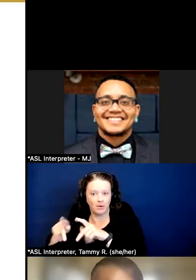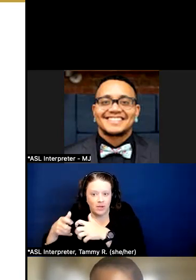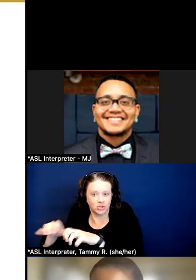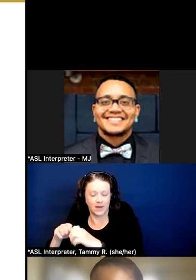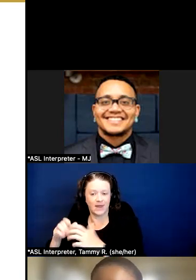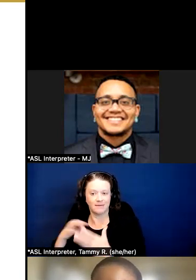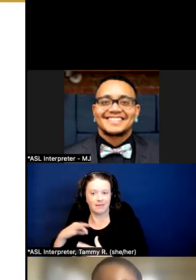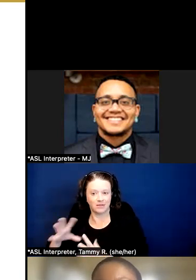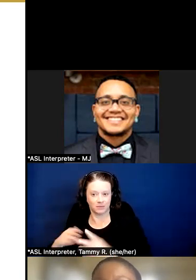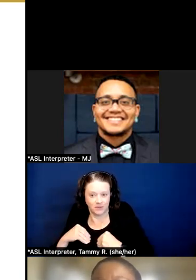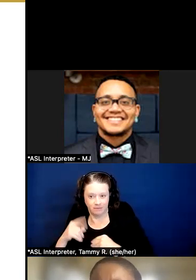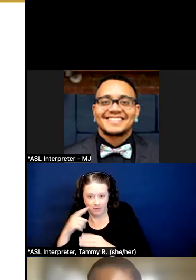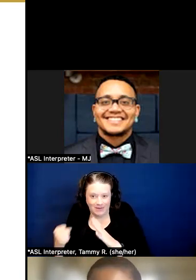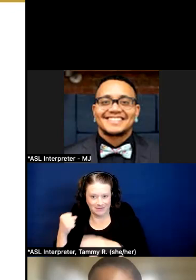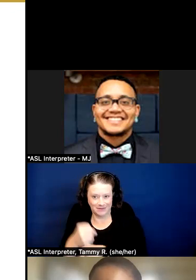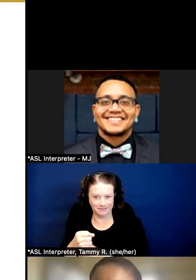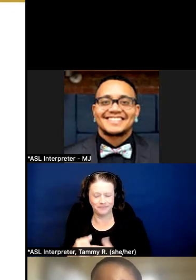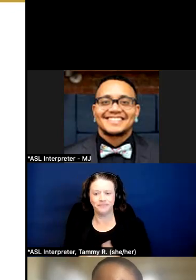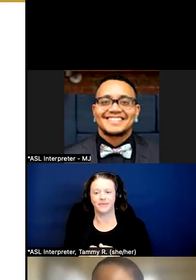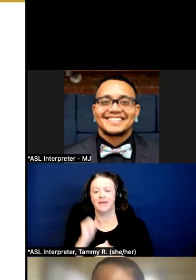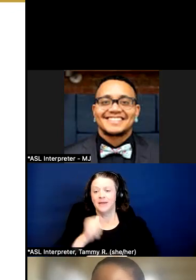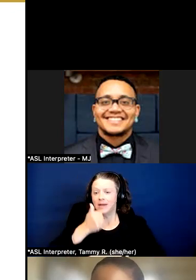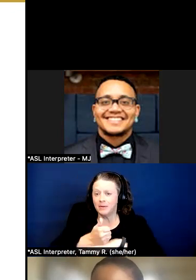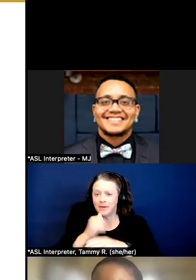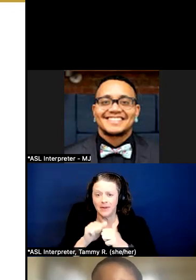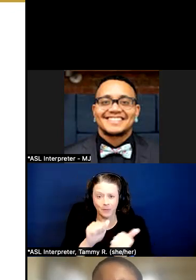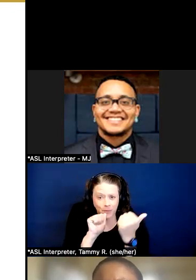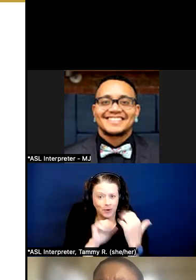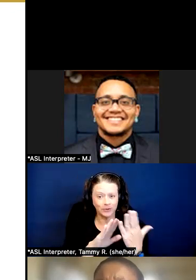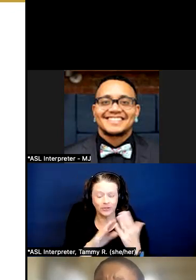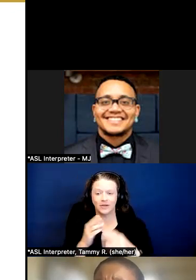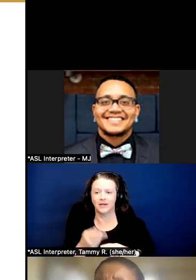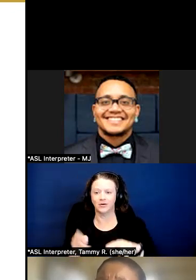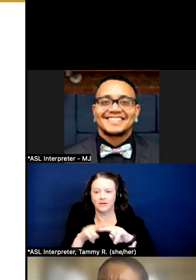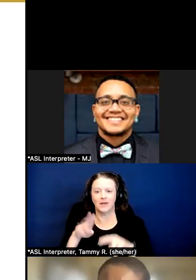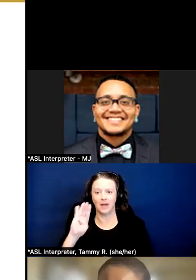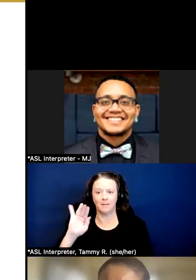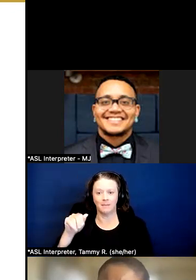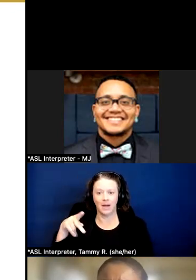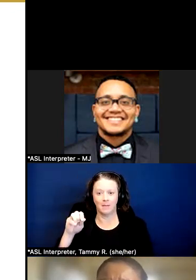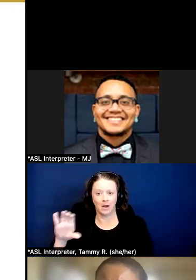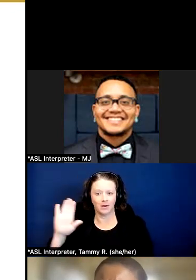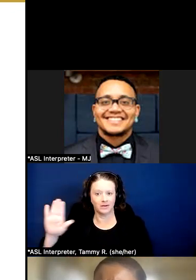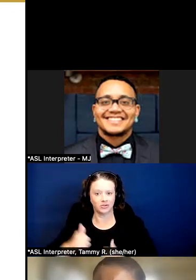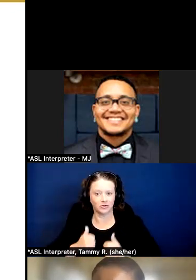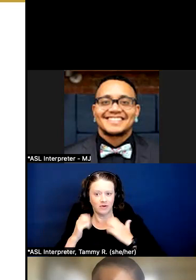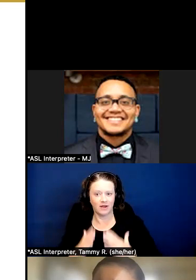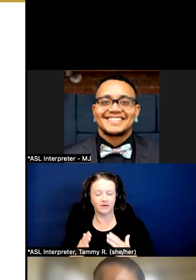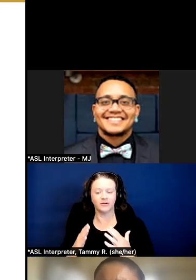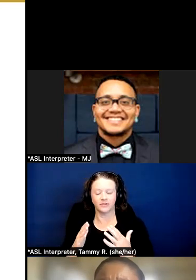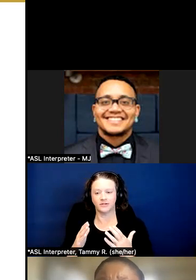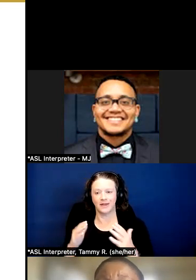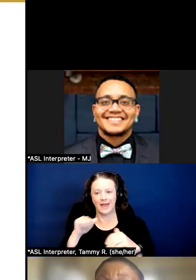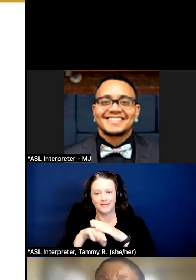this approach increases Black, Indigenous, people of color survivors' access to housing